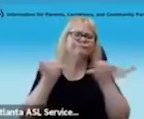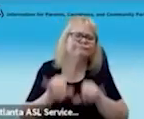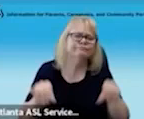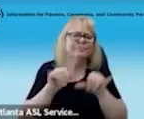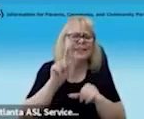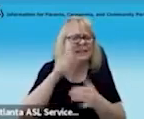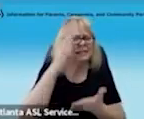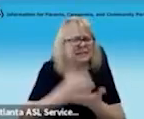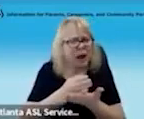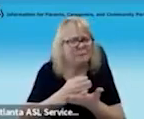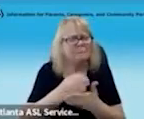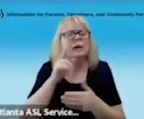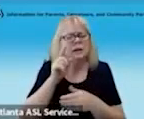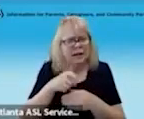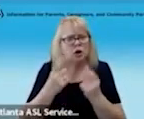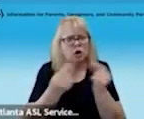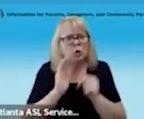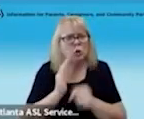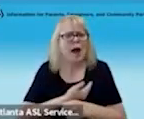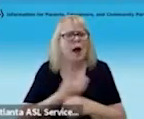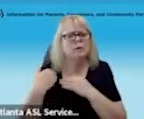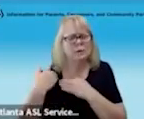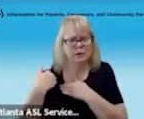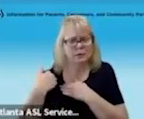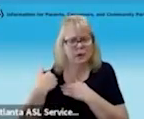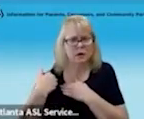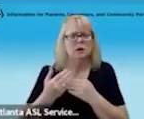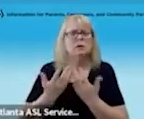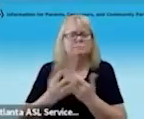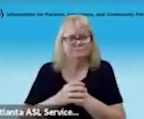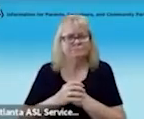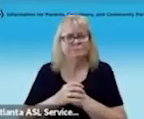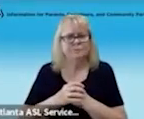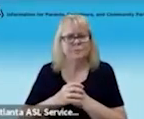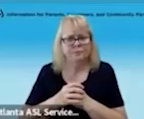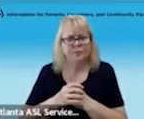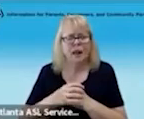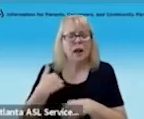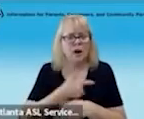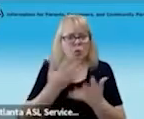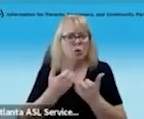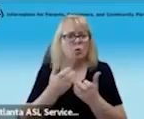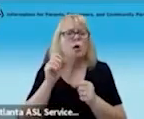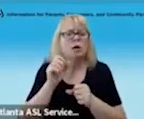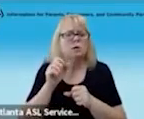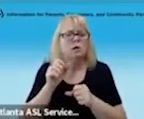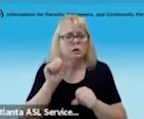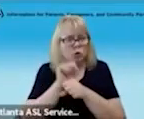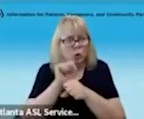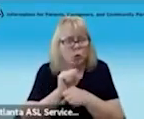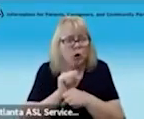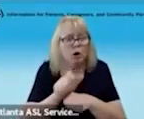but we need to do something about it. And we keep saying the status quo need to go. Most of us need